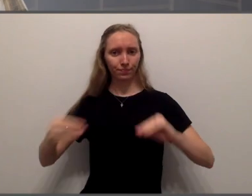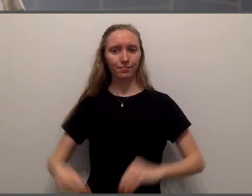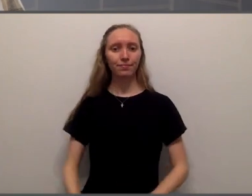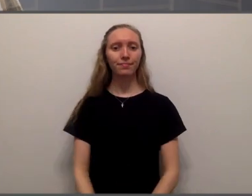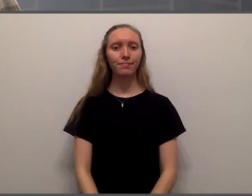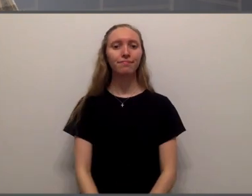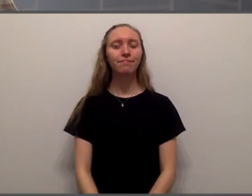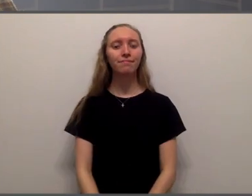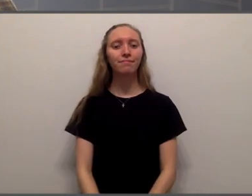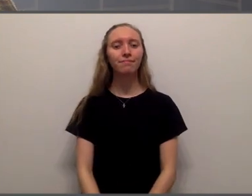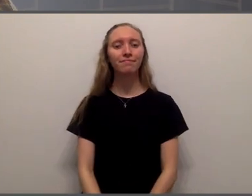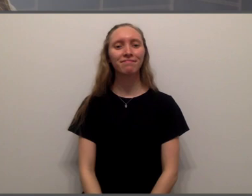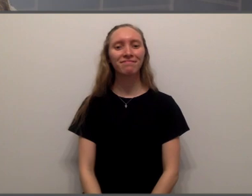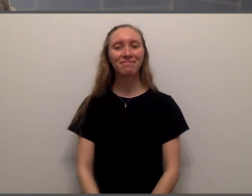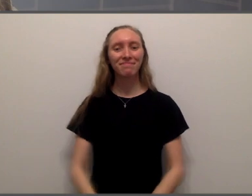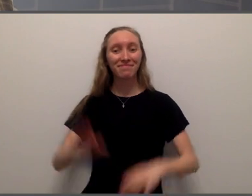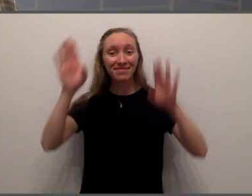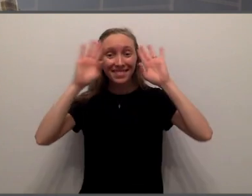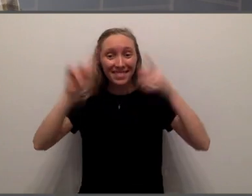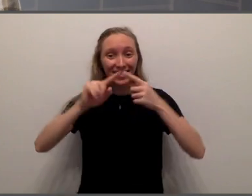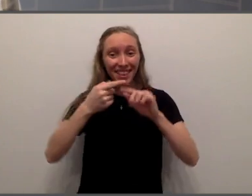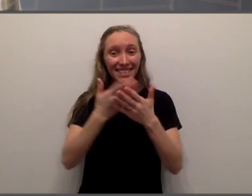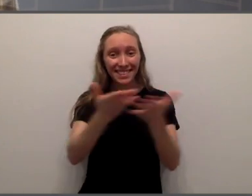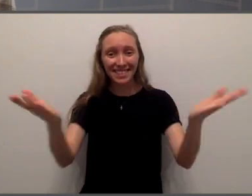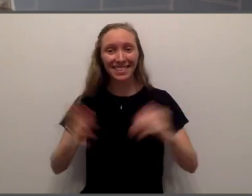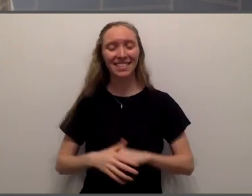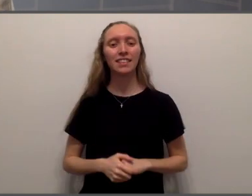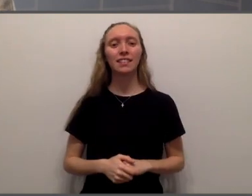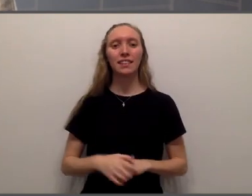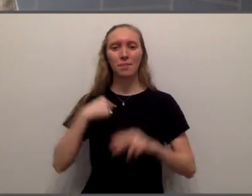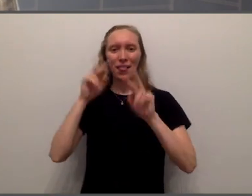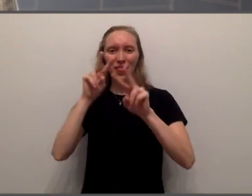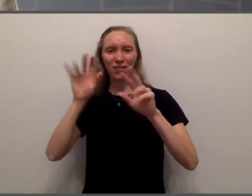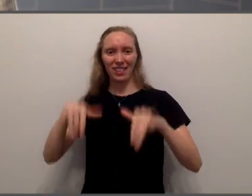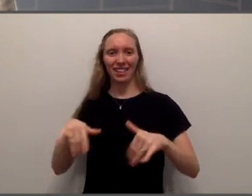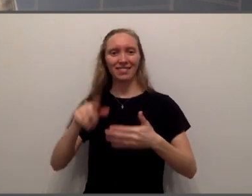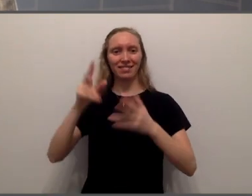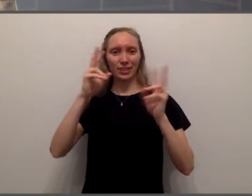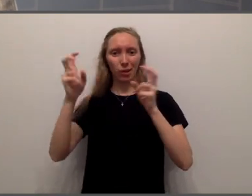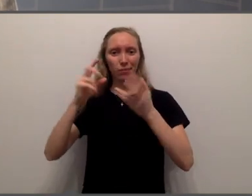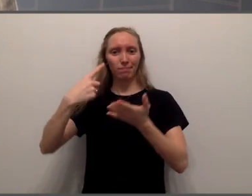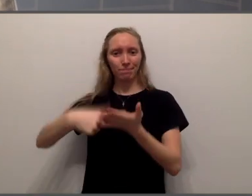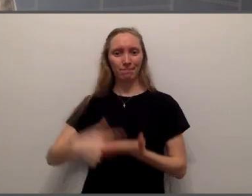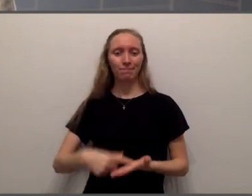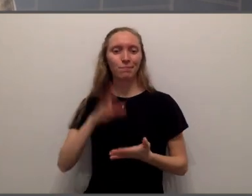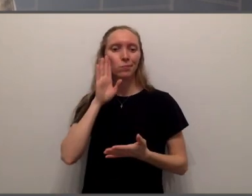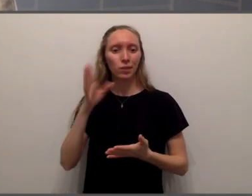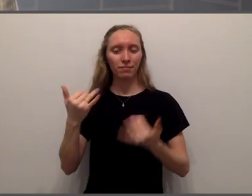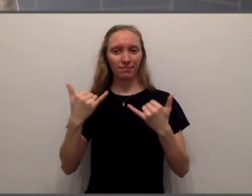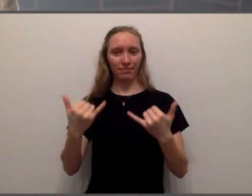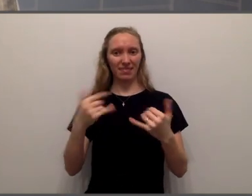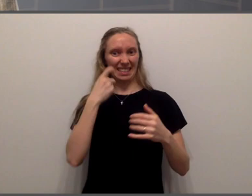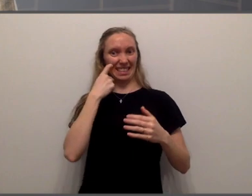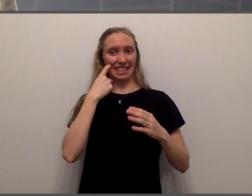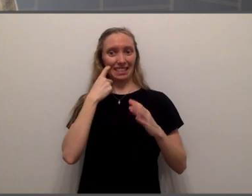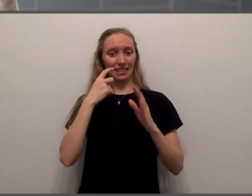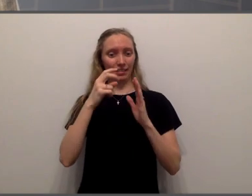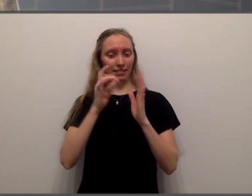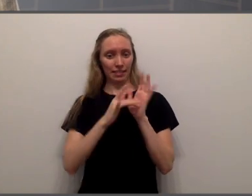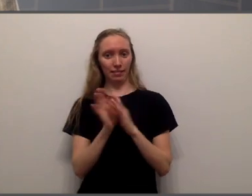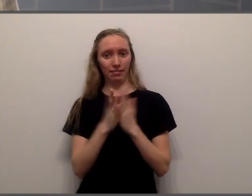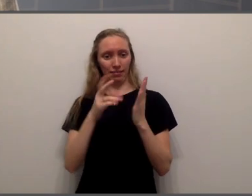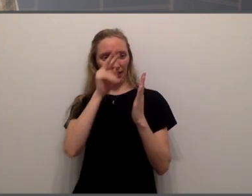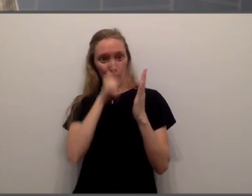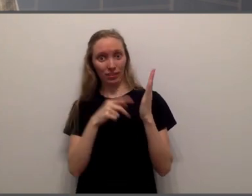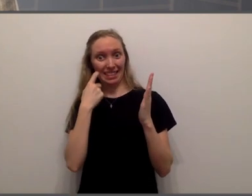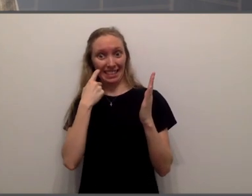Hi friends, I'm so looking forward to this series, and we are going to today dive into this passage that we've just read. And we're going to hear from a